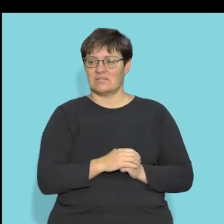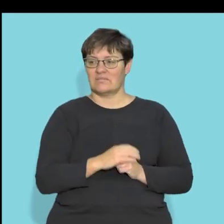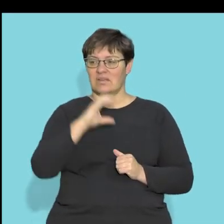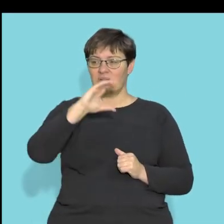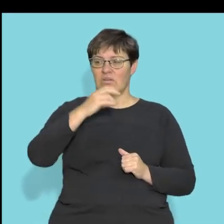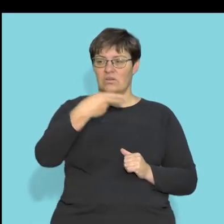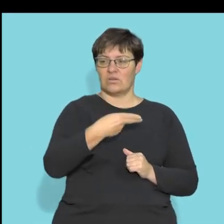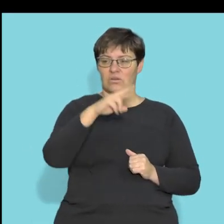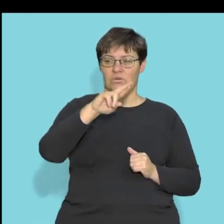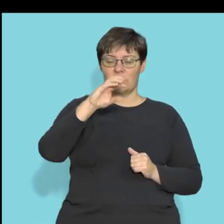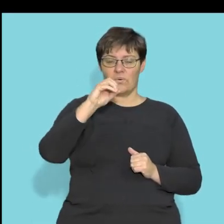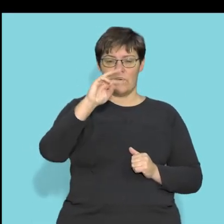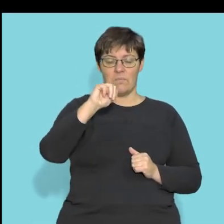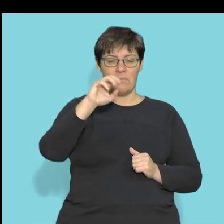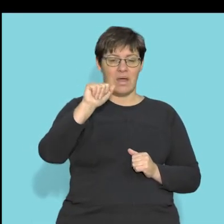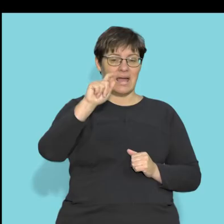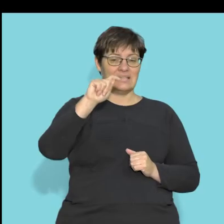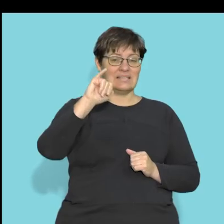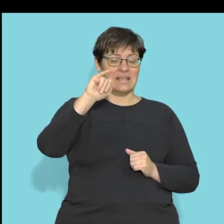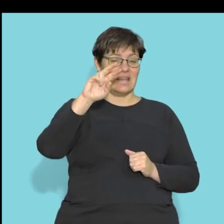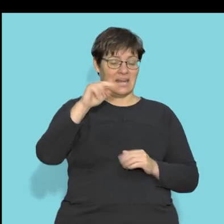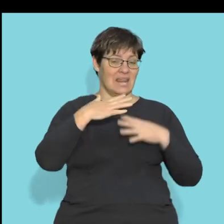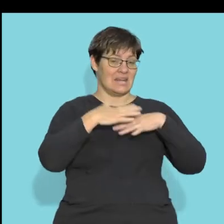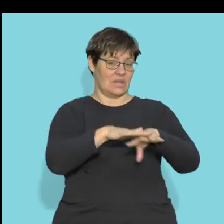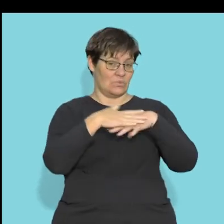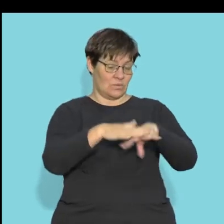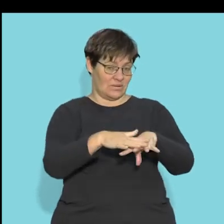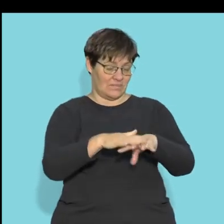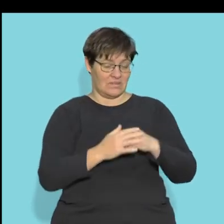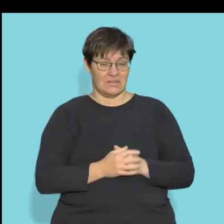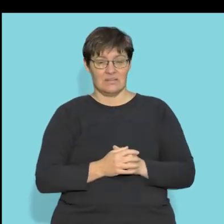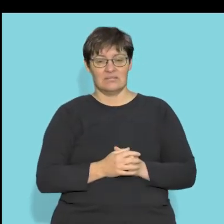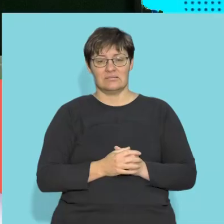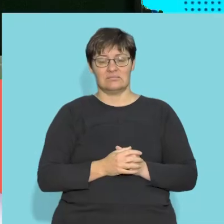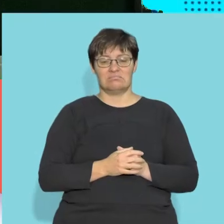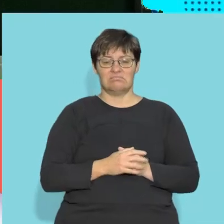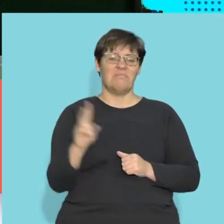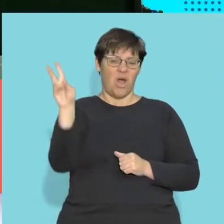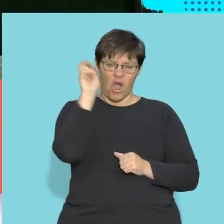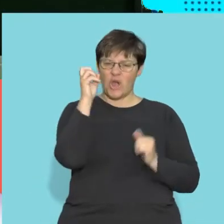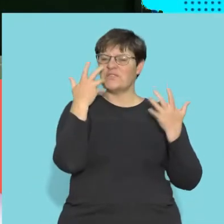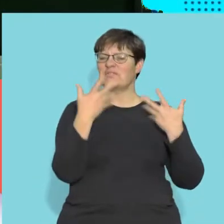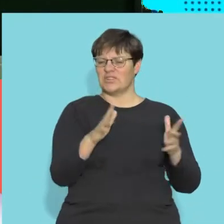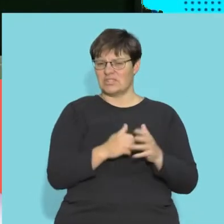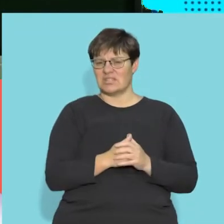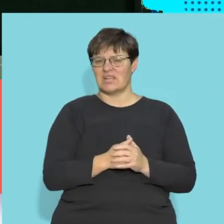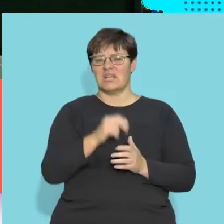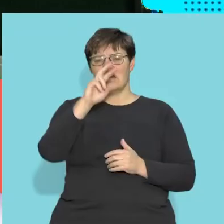network. Now, what is the chromatin network? I'm sure you've heard, all right, you've done the nucleic acids,